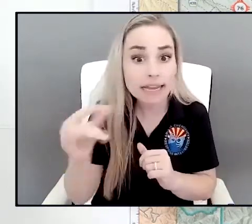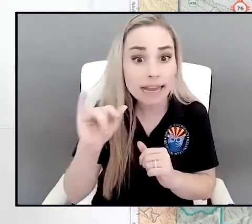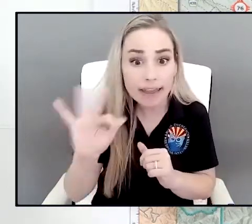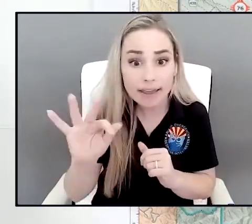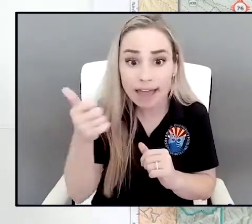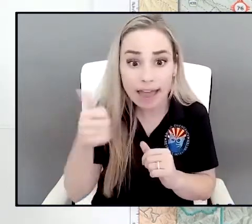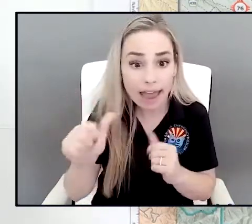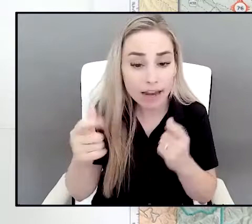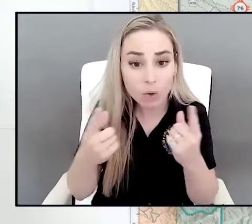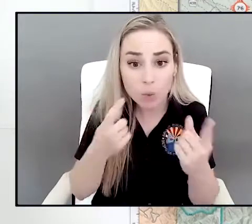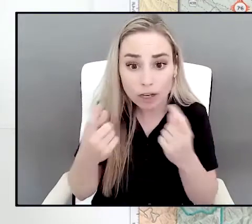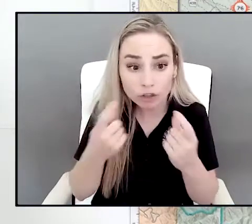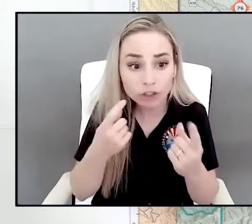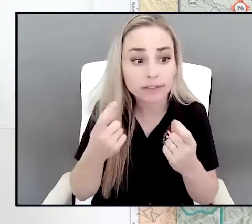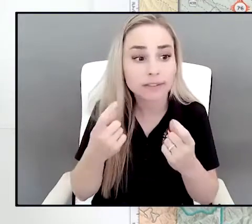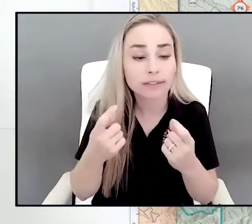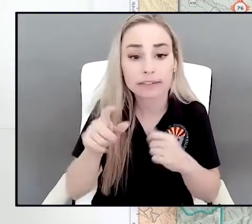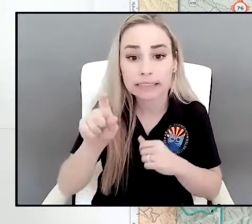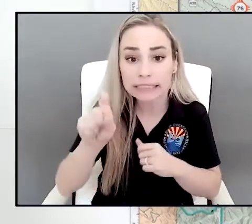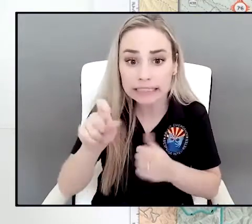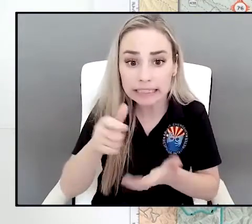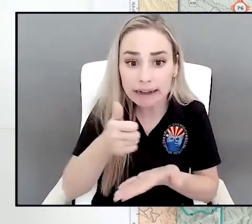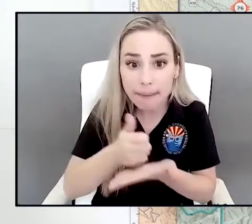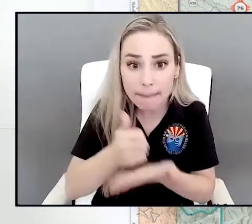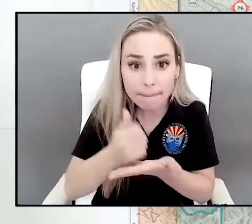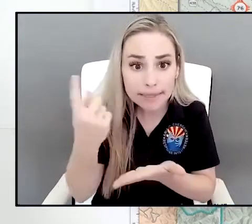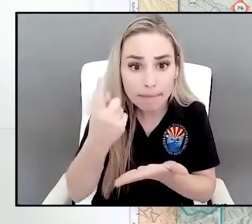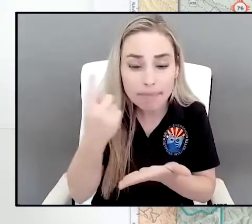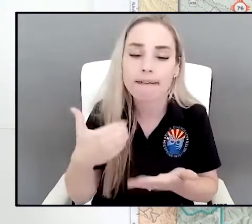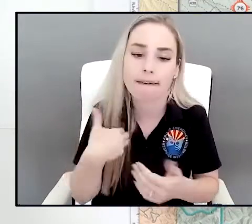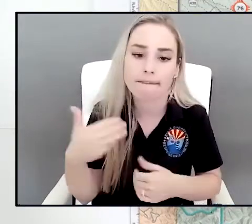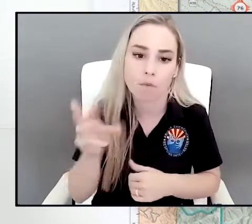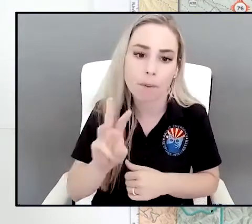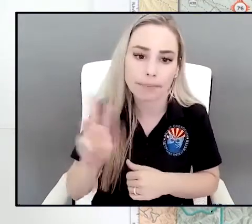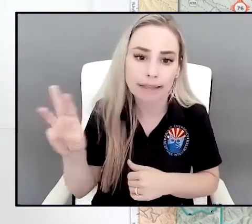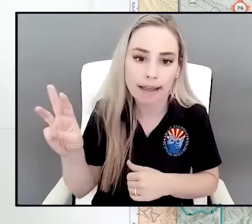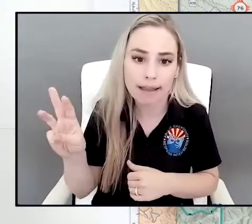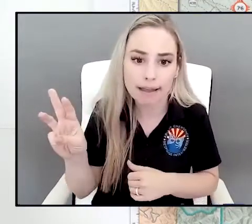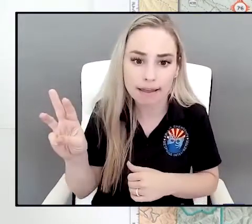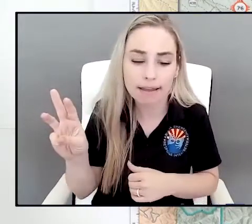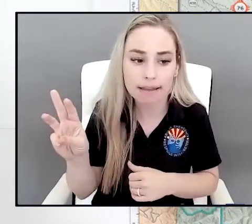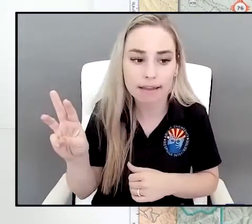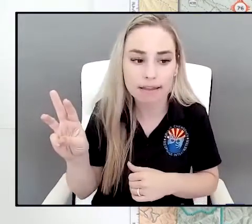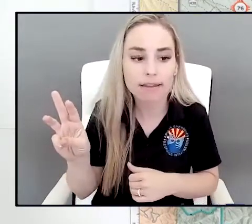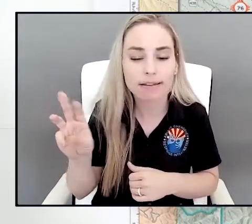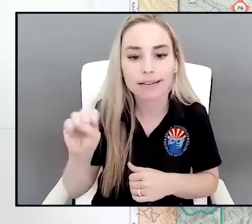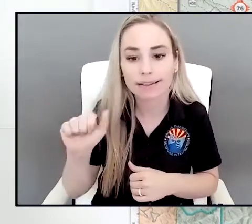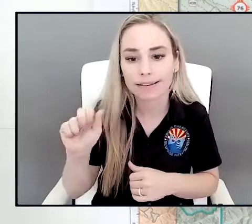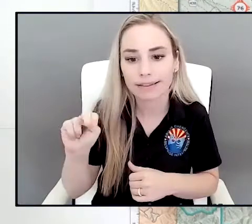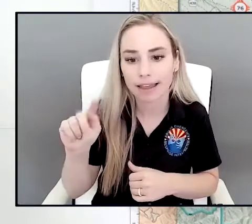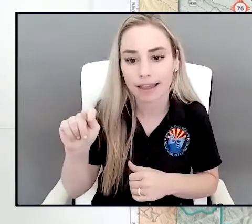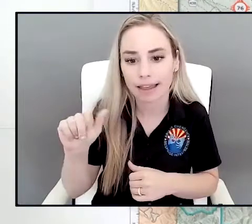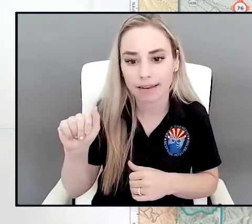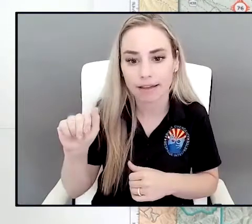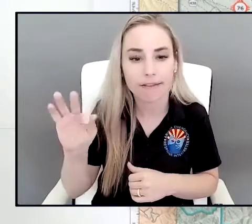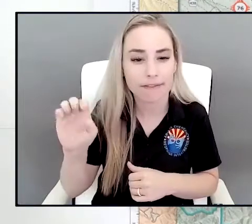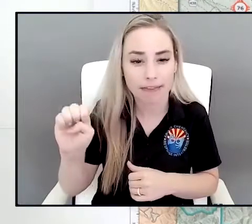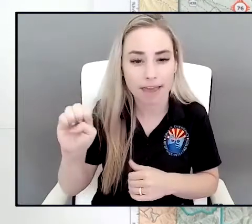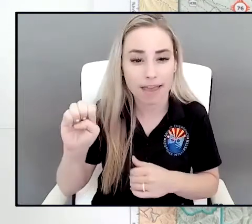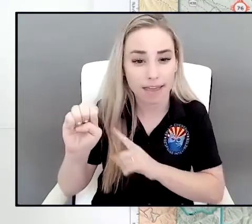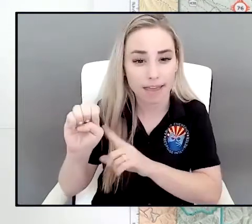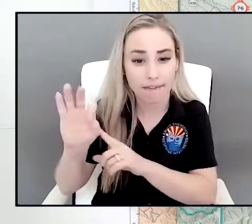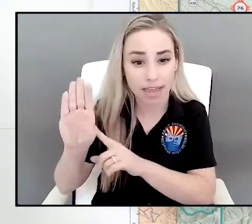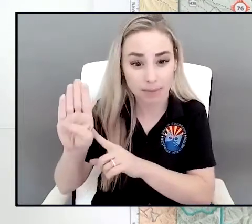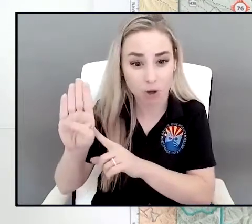any questions, if there's anything that you need, we've got a website where we're sharing our information through the Santa Fe Facebook